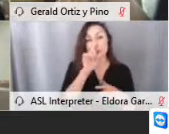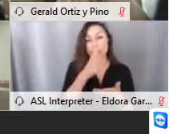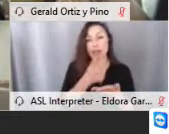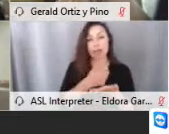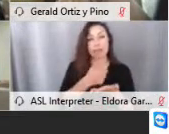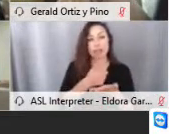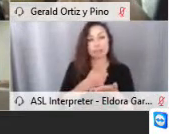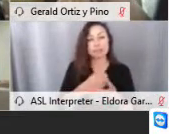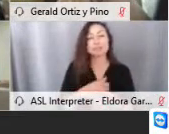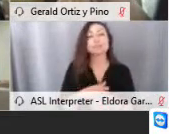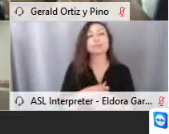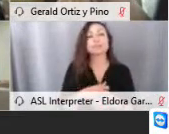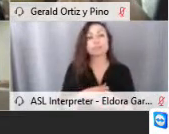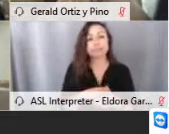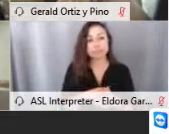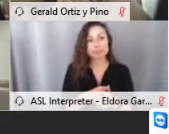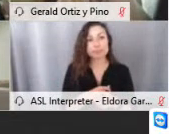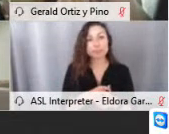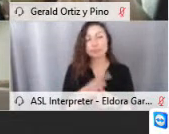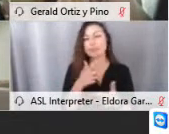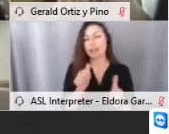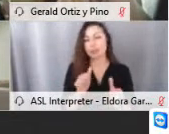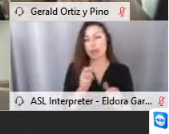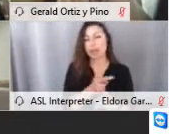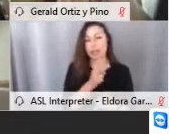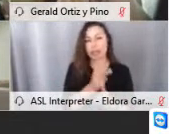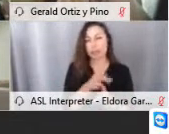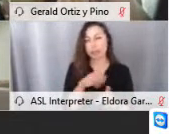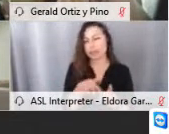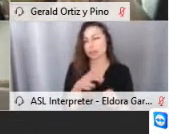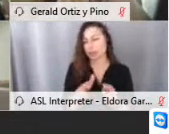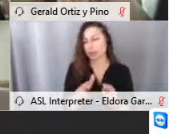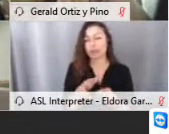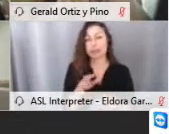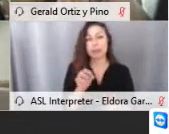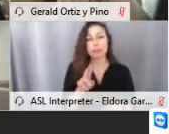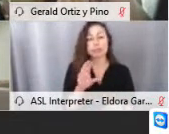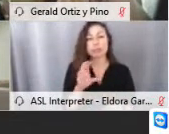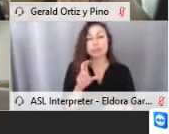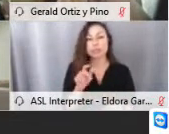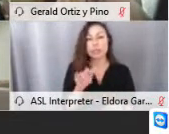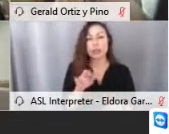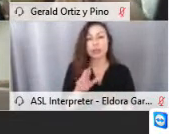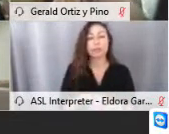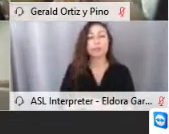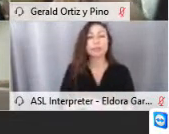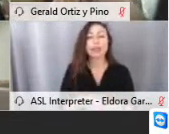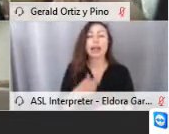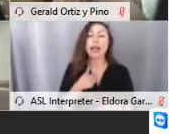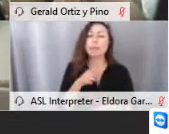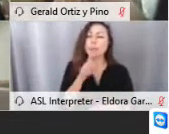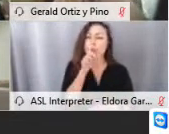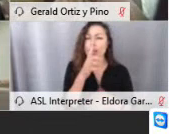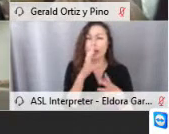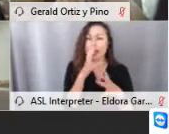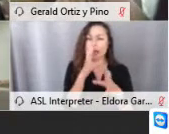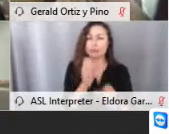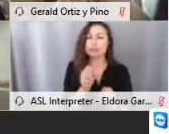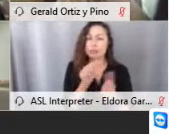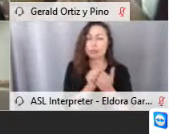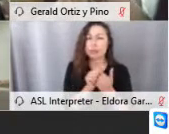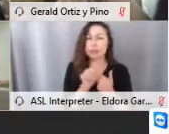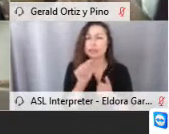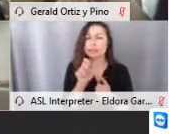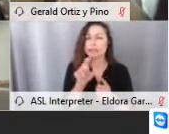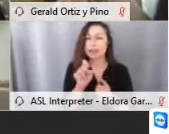helpful. And I'll try and keep this brief, Mr. Chair. I'm really interested in the telehealth